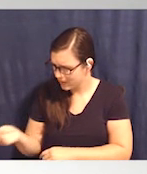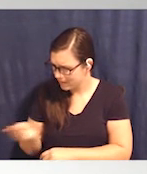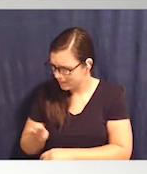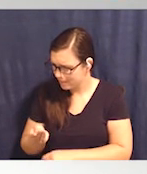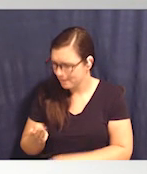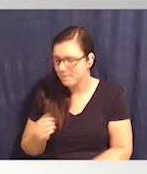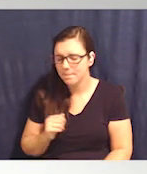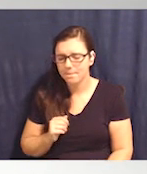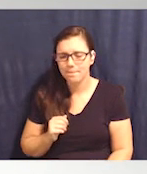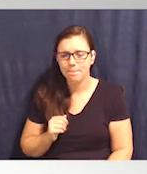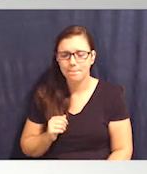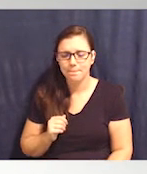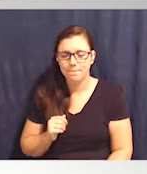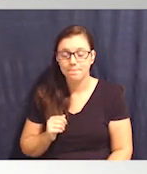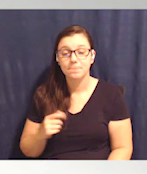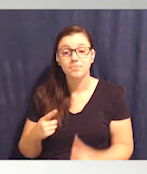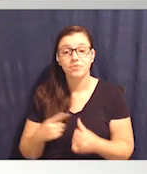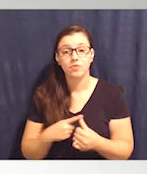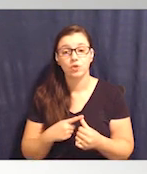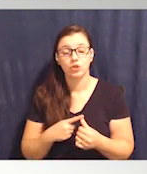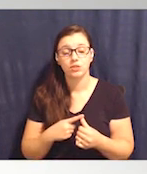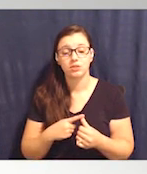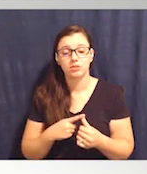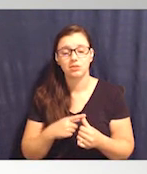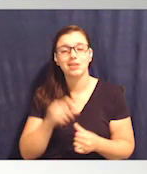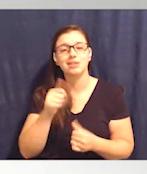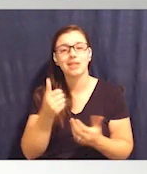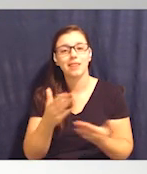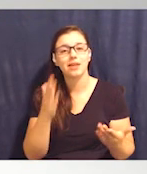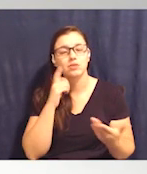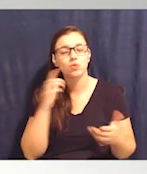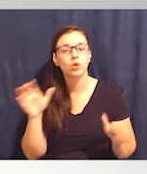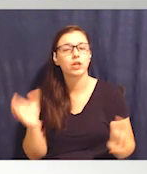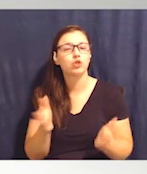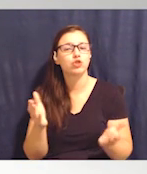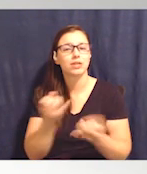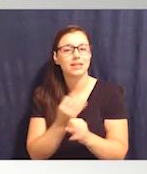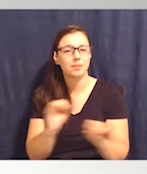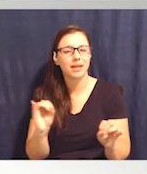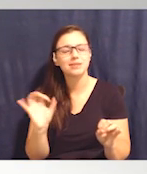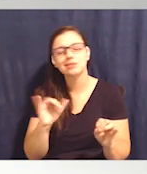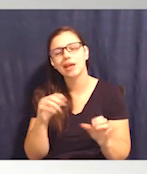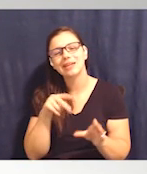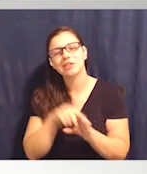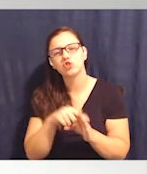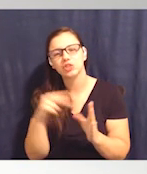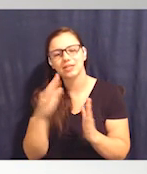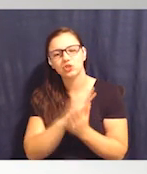First, we have the 10 things to encourage independence. It's just kind of like a cheat sheet for you.